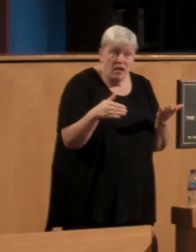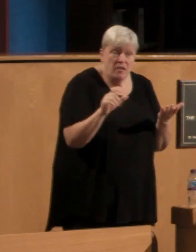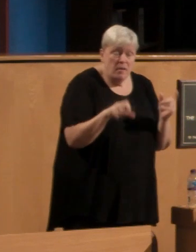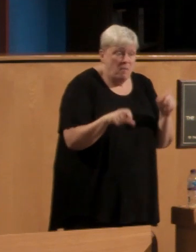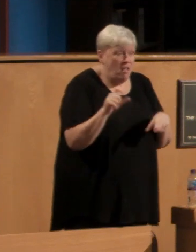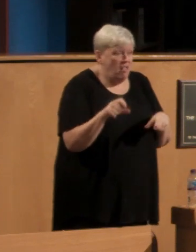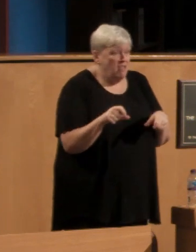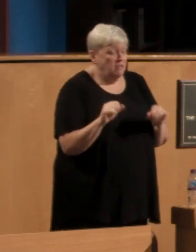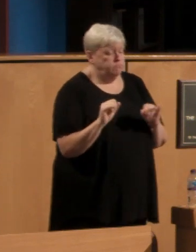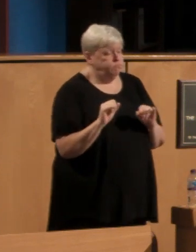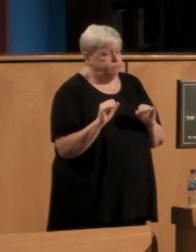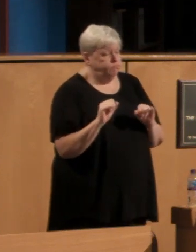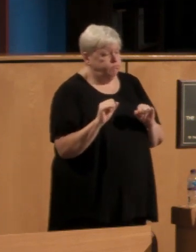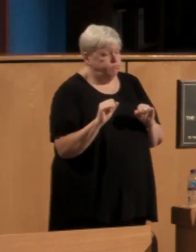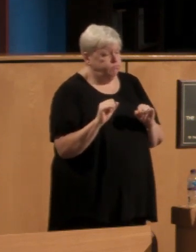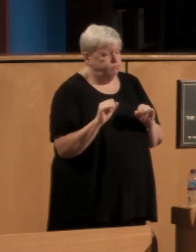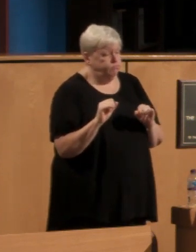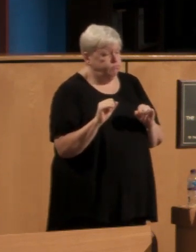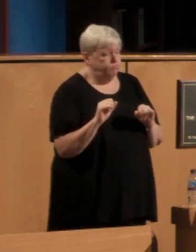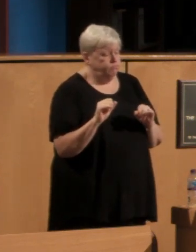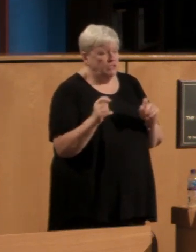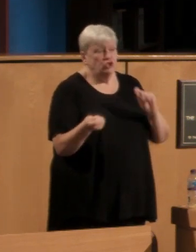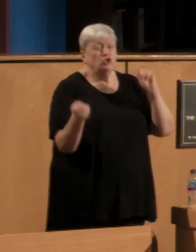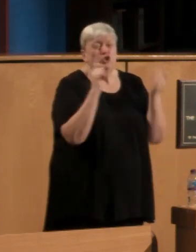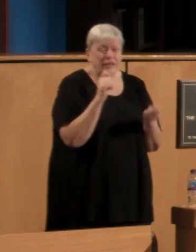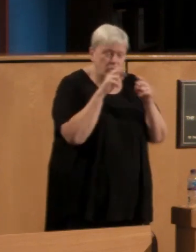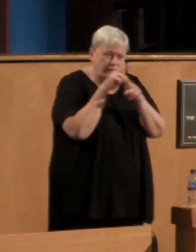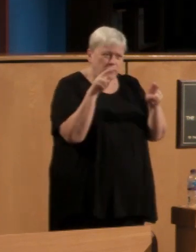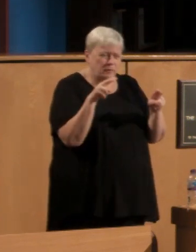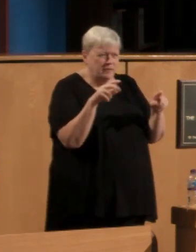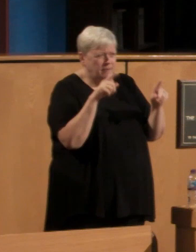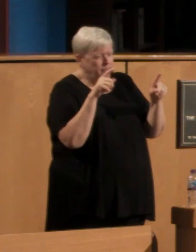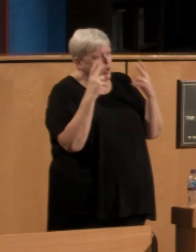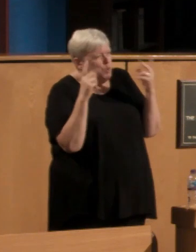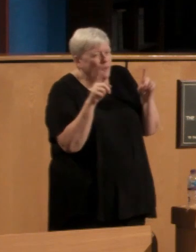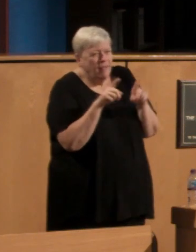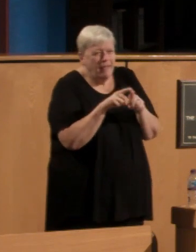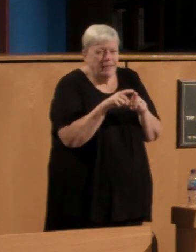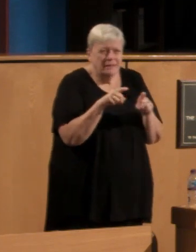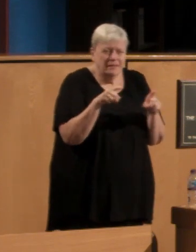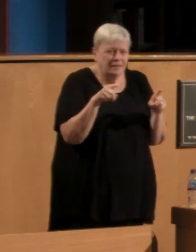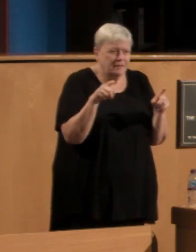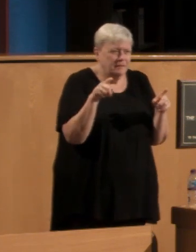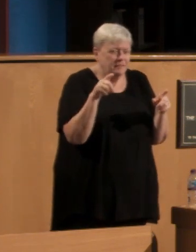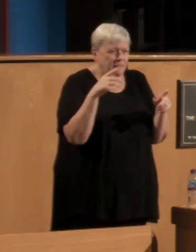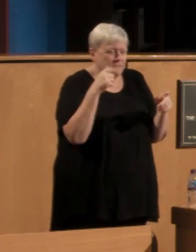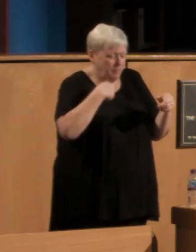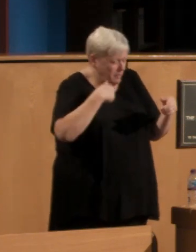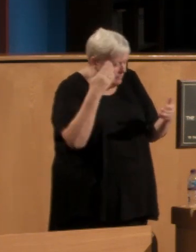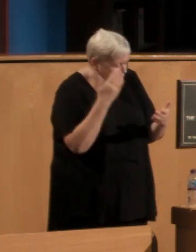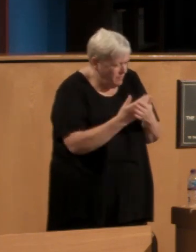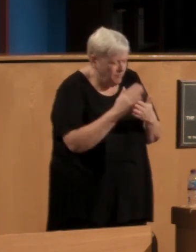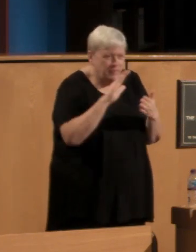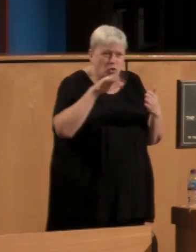And kind of flipping the viewpoint on that, saying, what does that look like as a queer person, rather than being